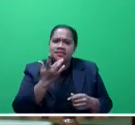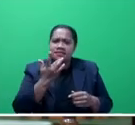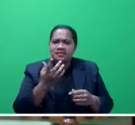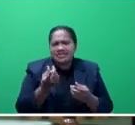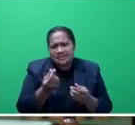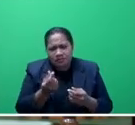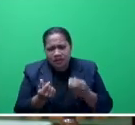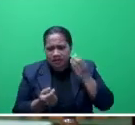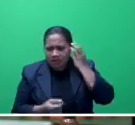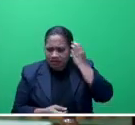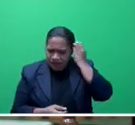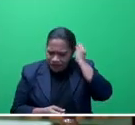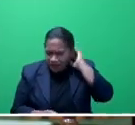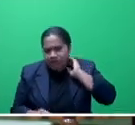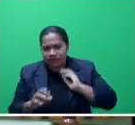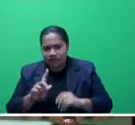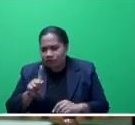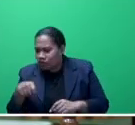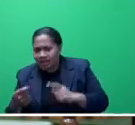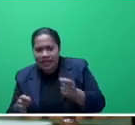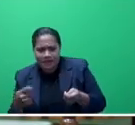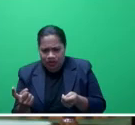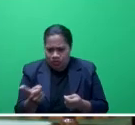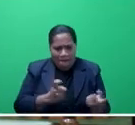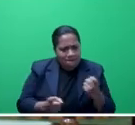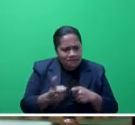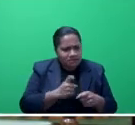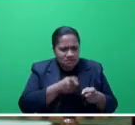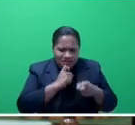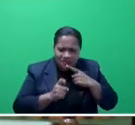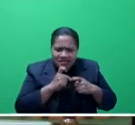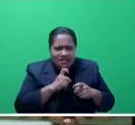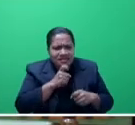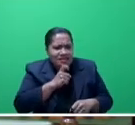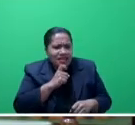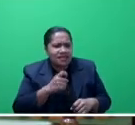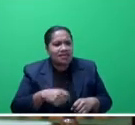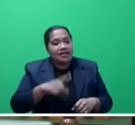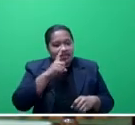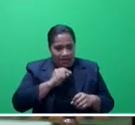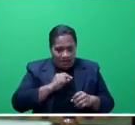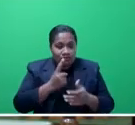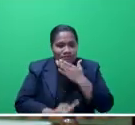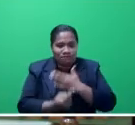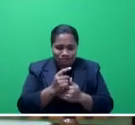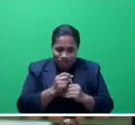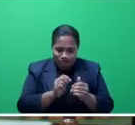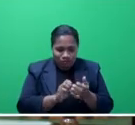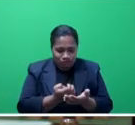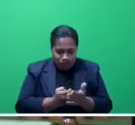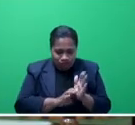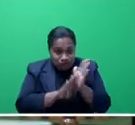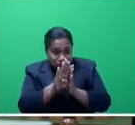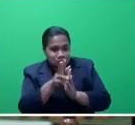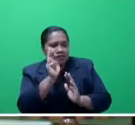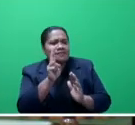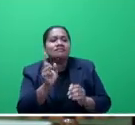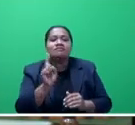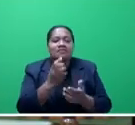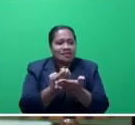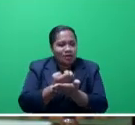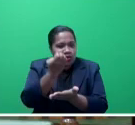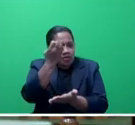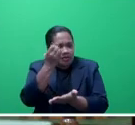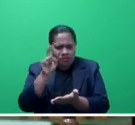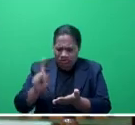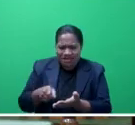necessary as reopen our borders and rebuild our economy. Government can revive streams of revenue that support